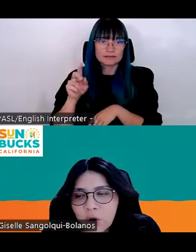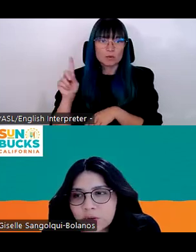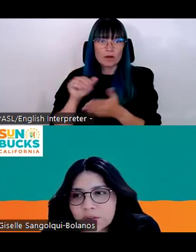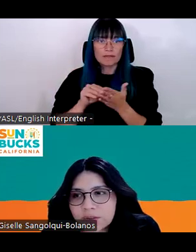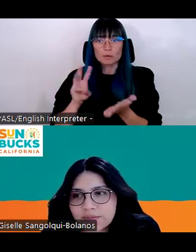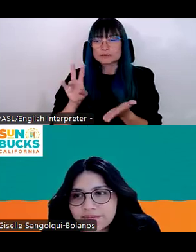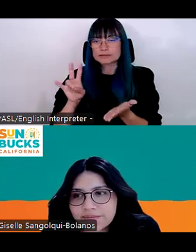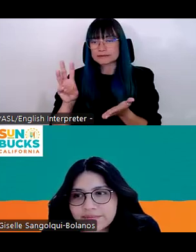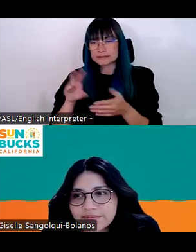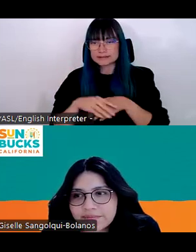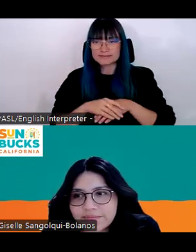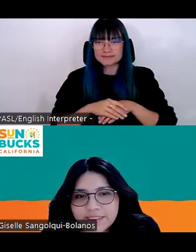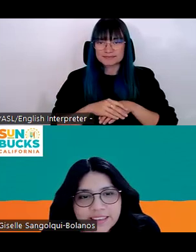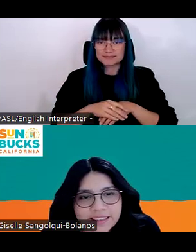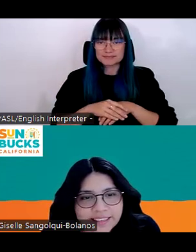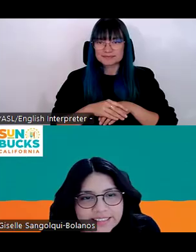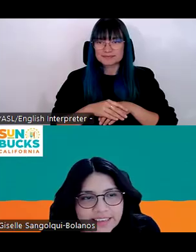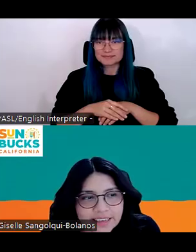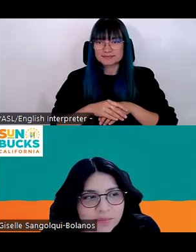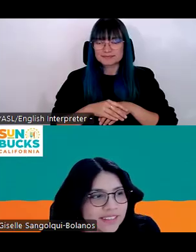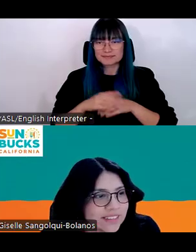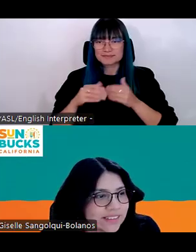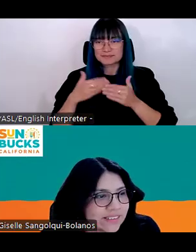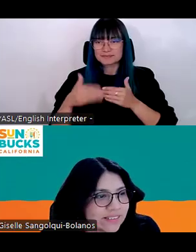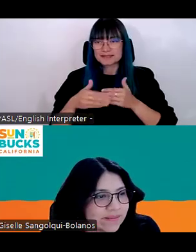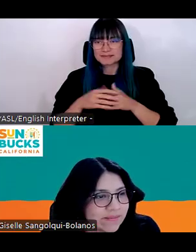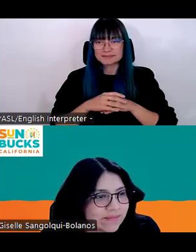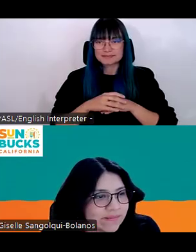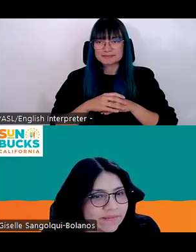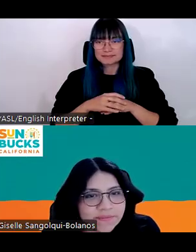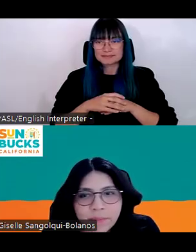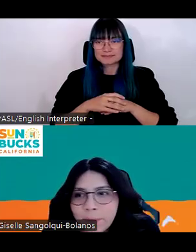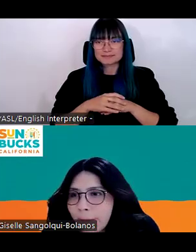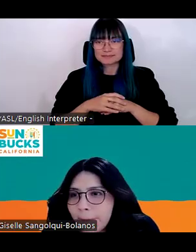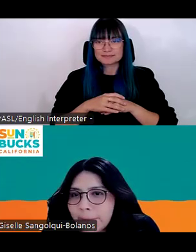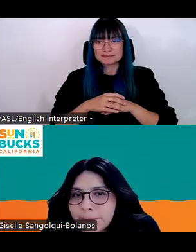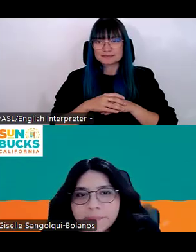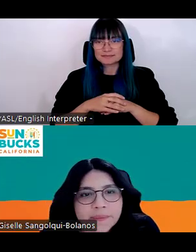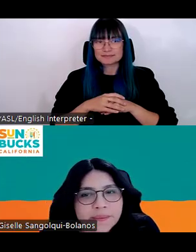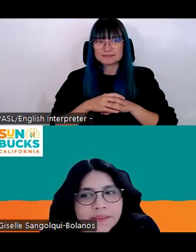1,676 calls. Next slide, please.